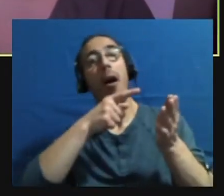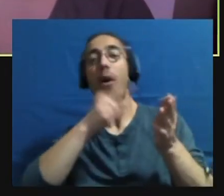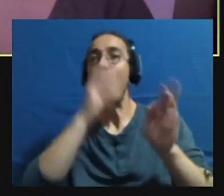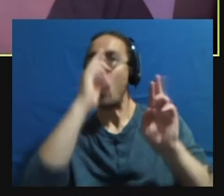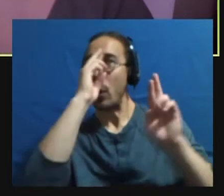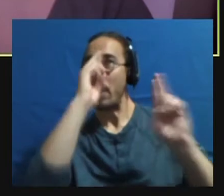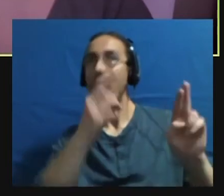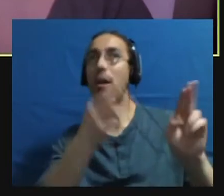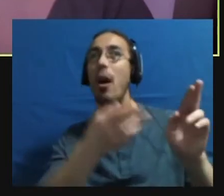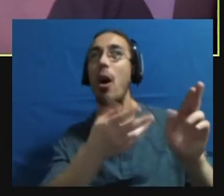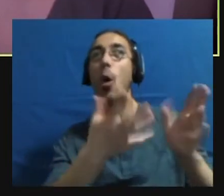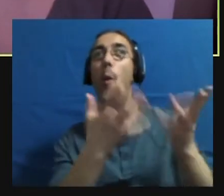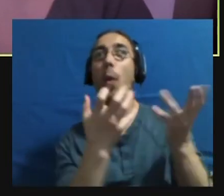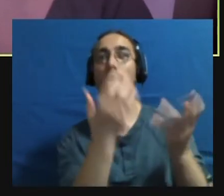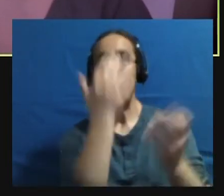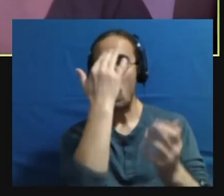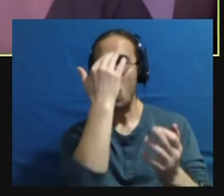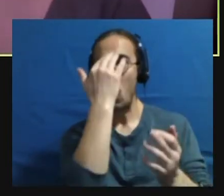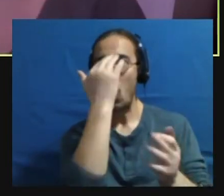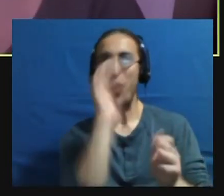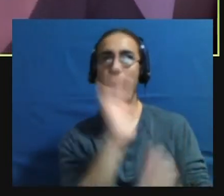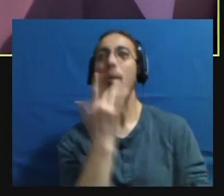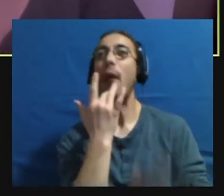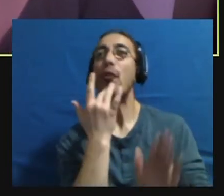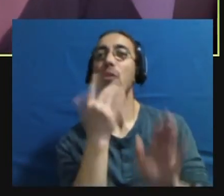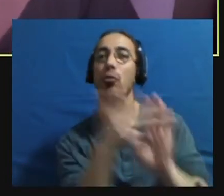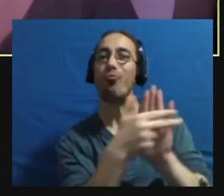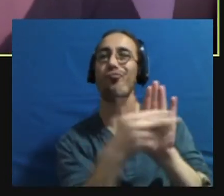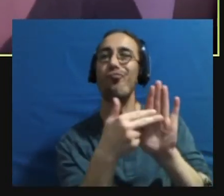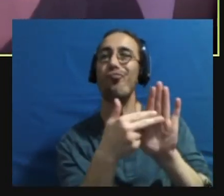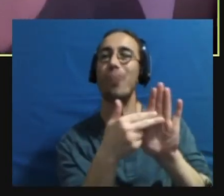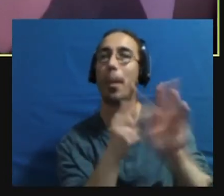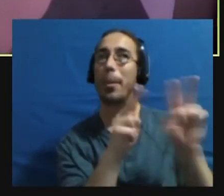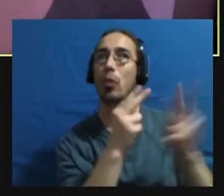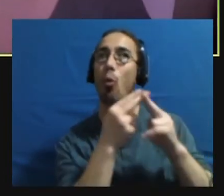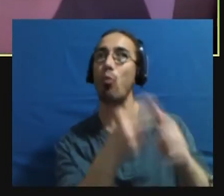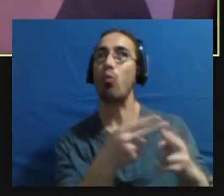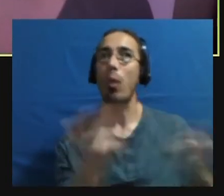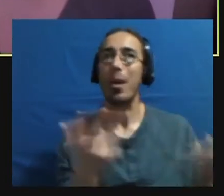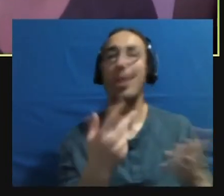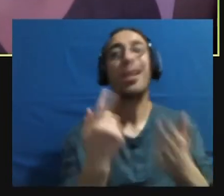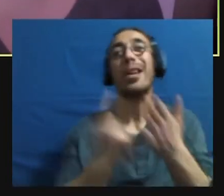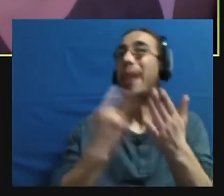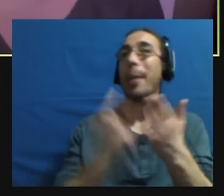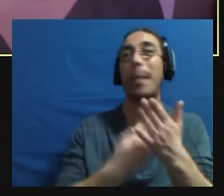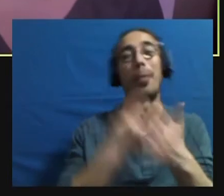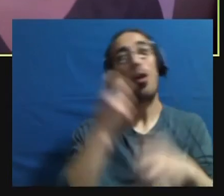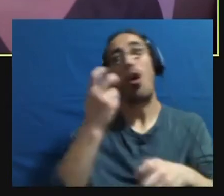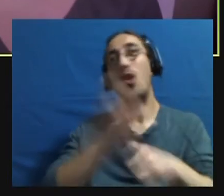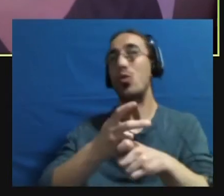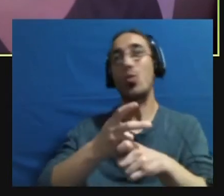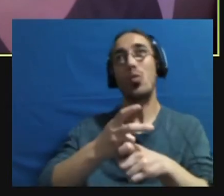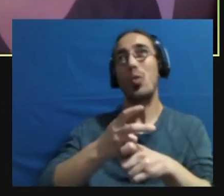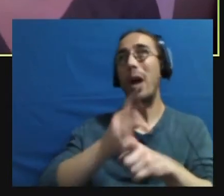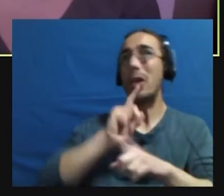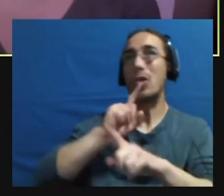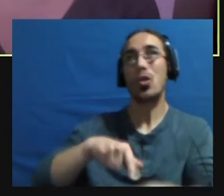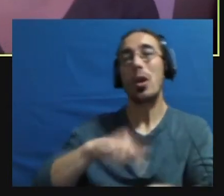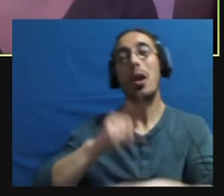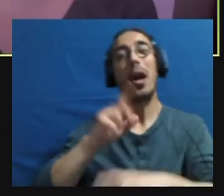to honor their preference. And I really love that. And sometimes there's not an easy either or answer, and that's okay too.